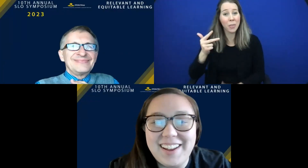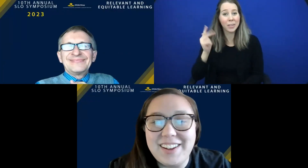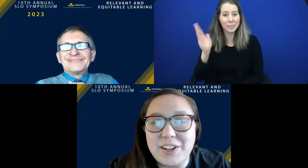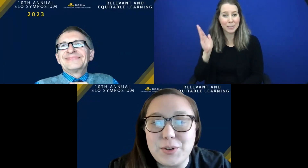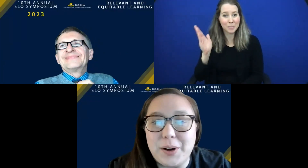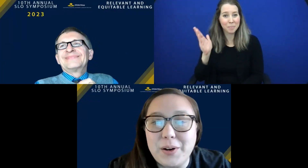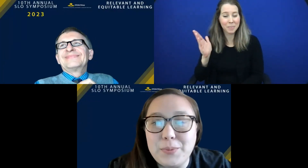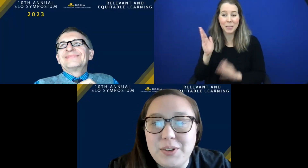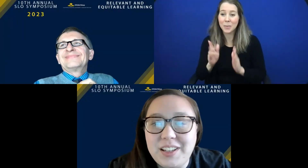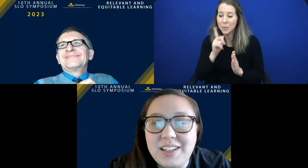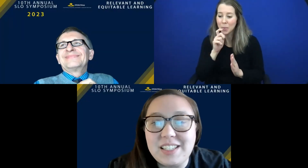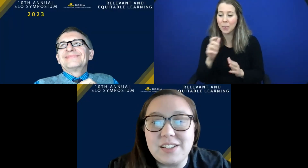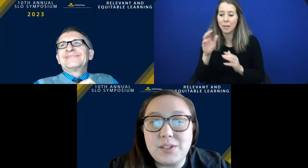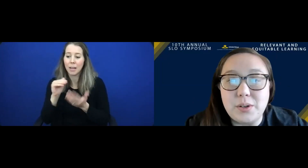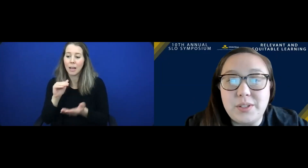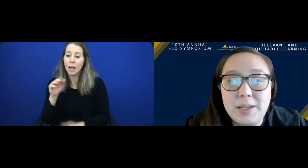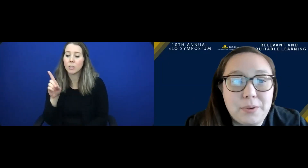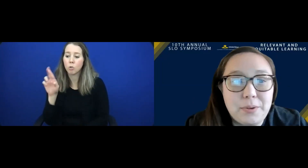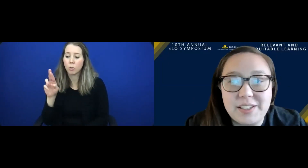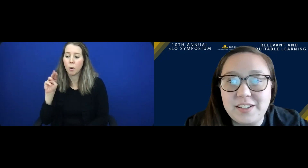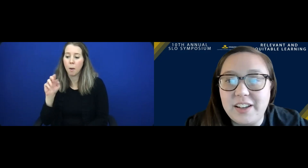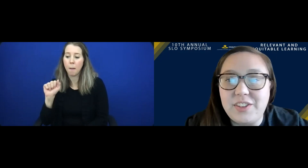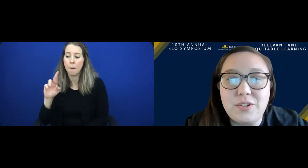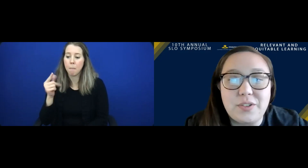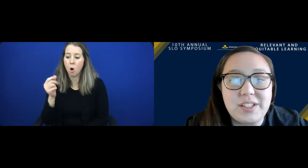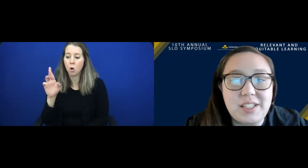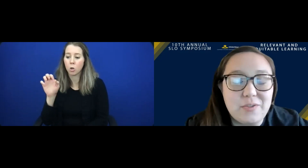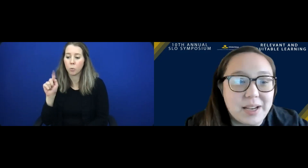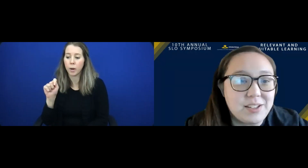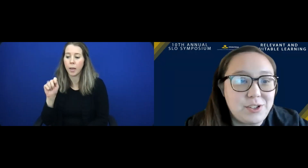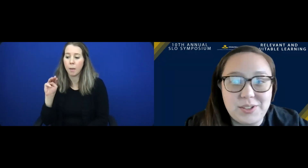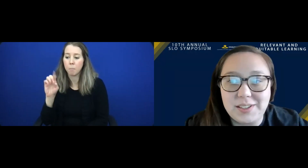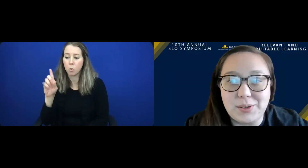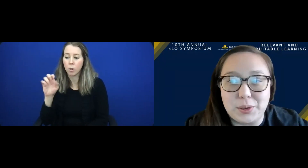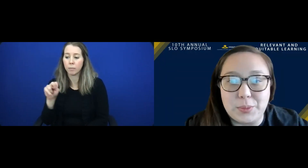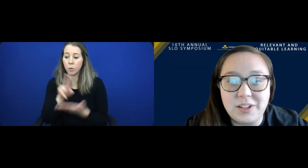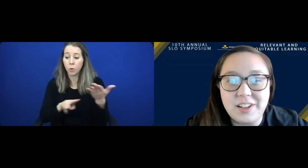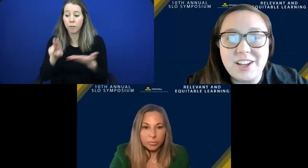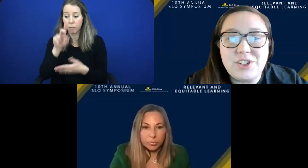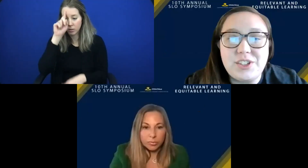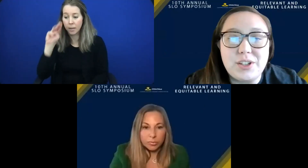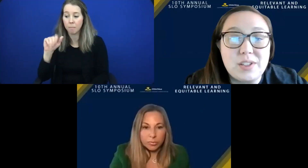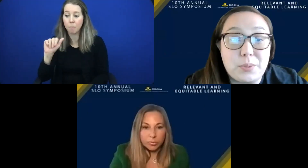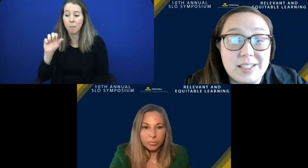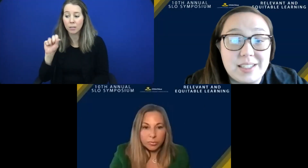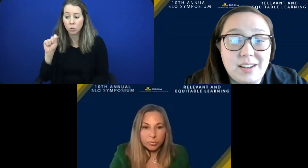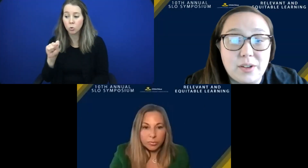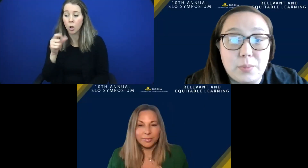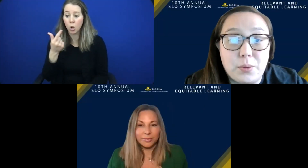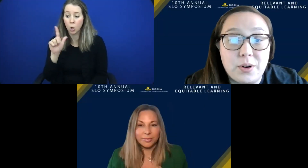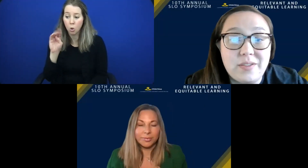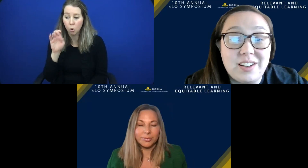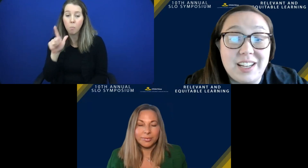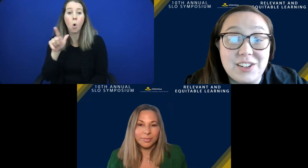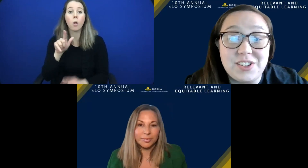morning. Dr. Margaret Moodian is an associate professor at the University of Massachusetts Global. She serves as president on